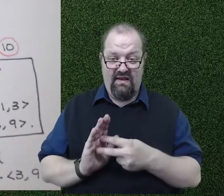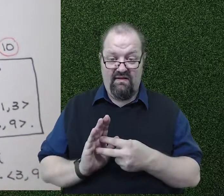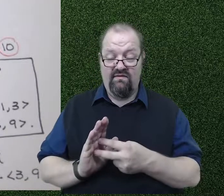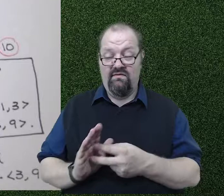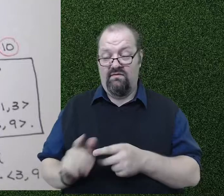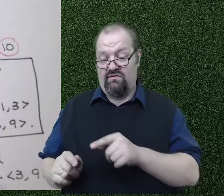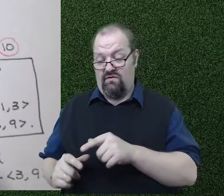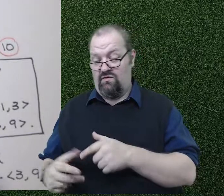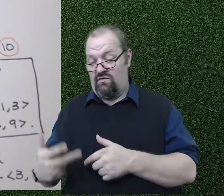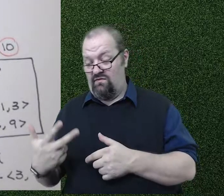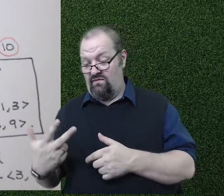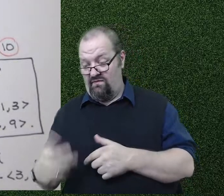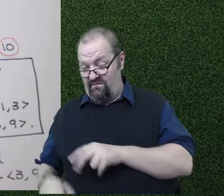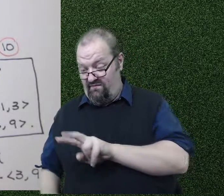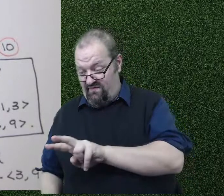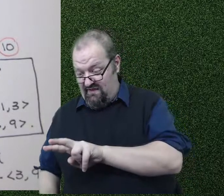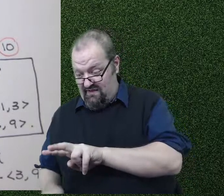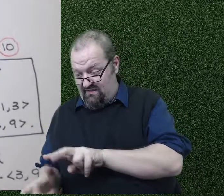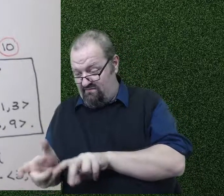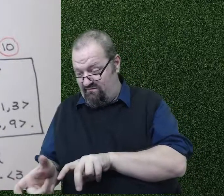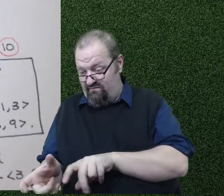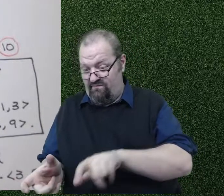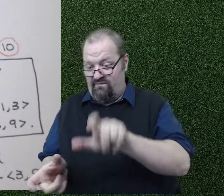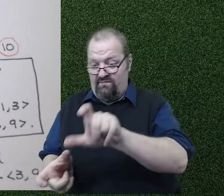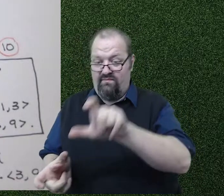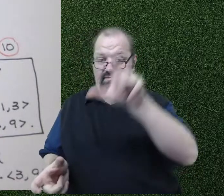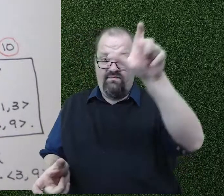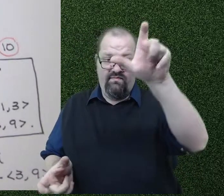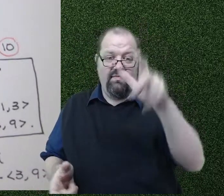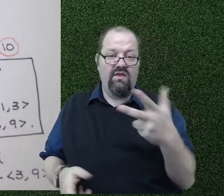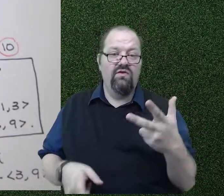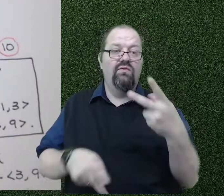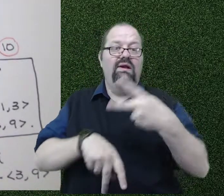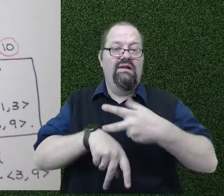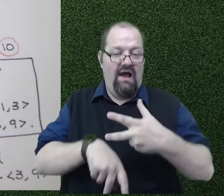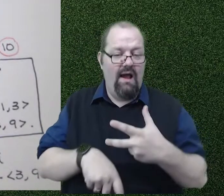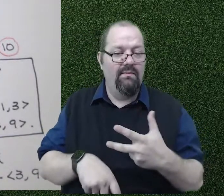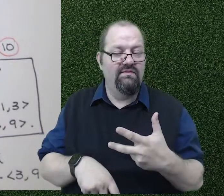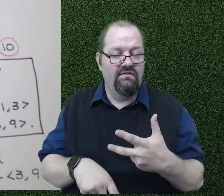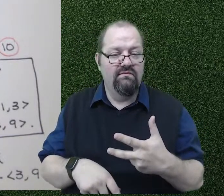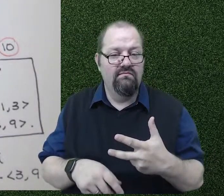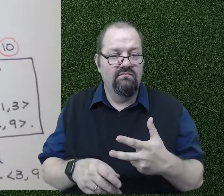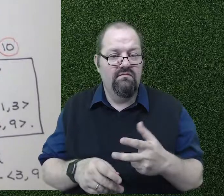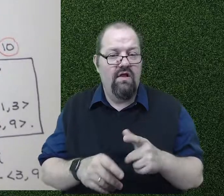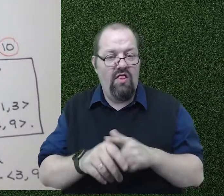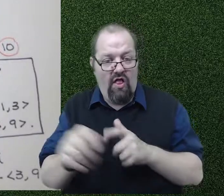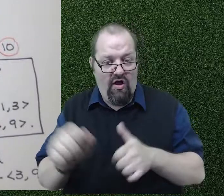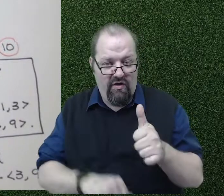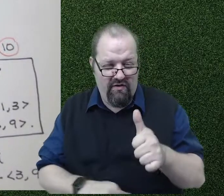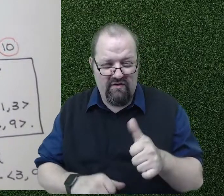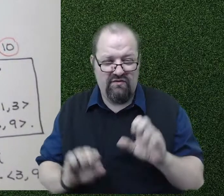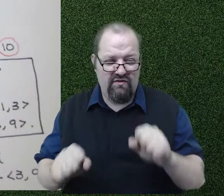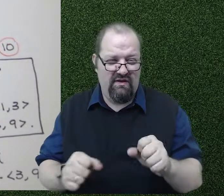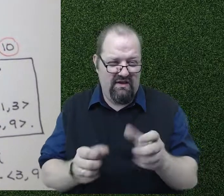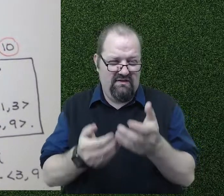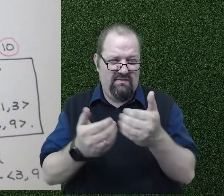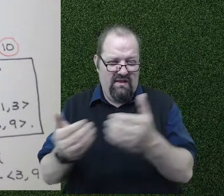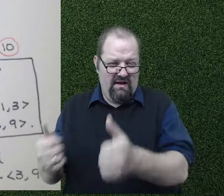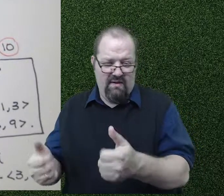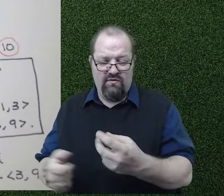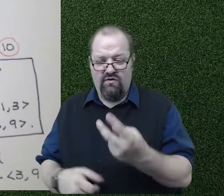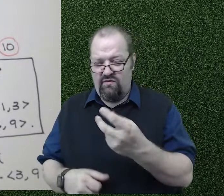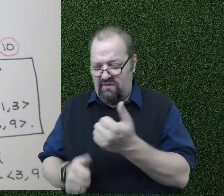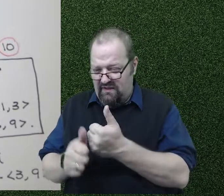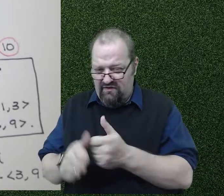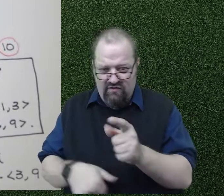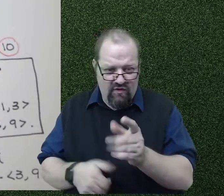3 times longer. And that was the projection of this vector onto this one. So you can be split up into these 2 pieces, this